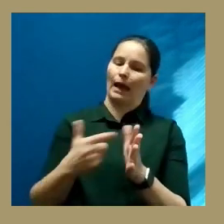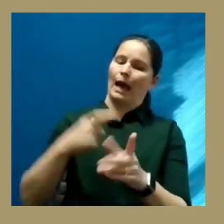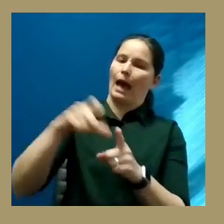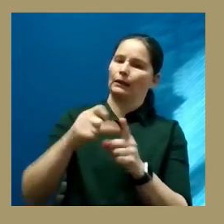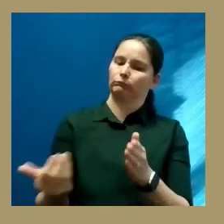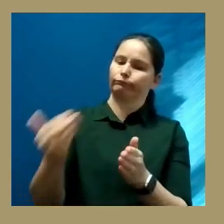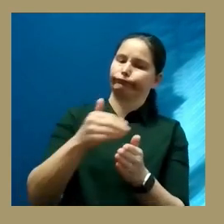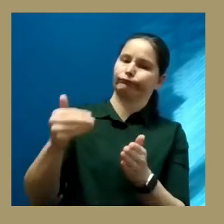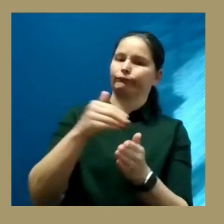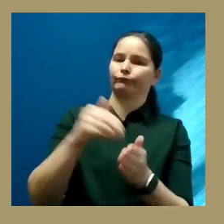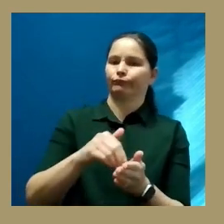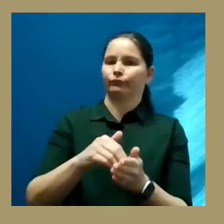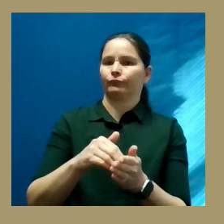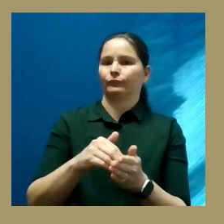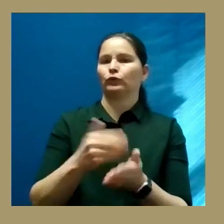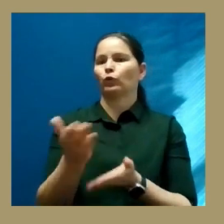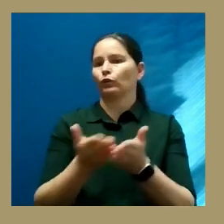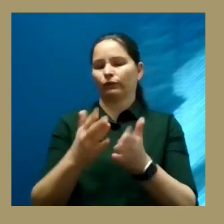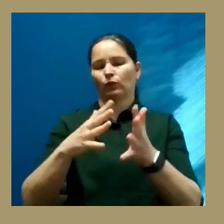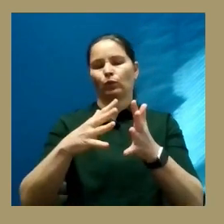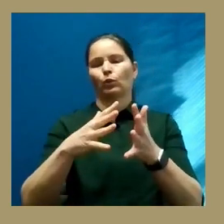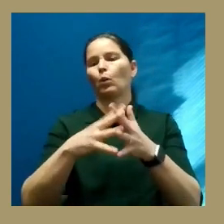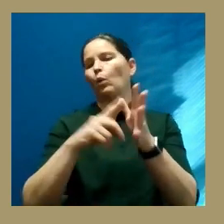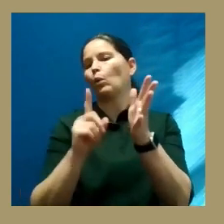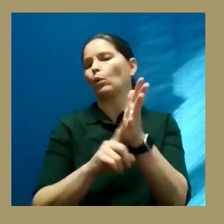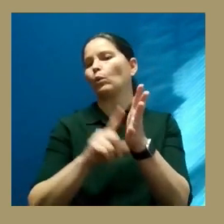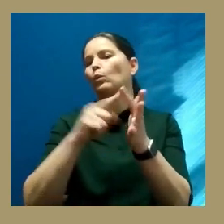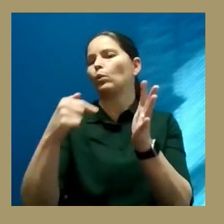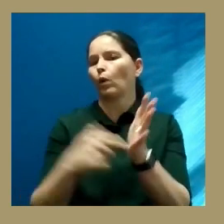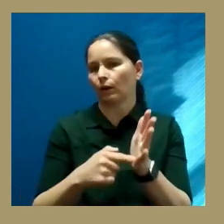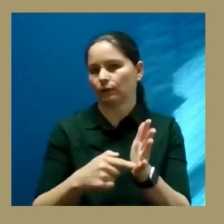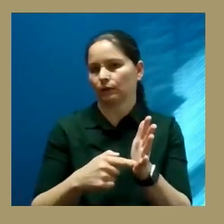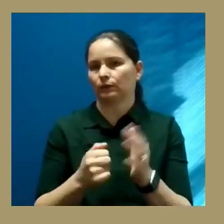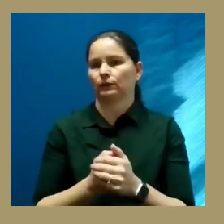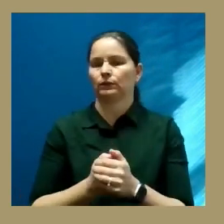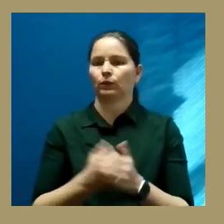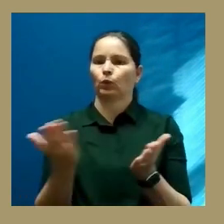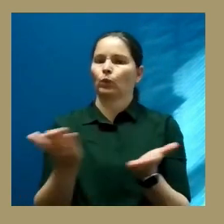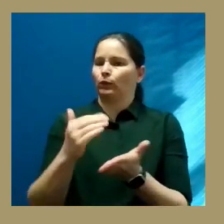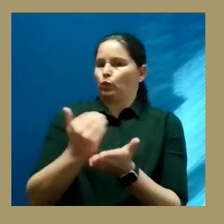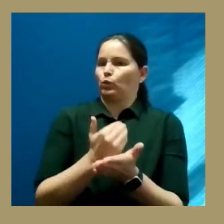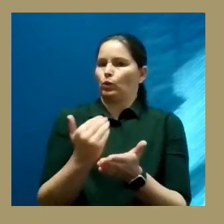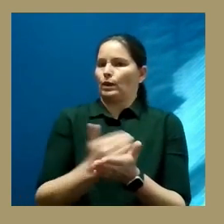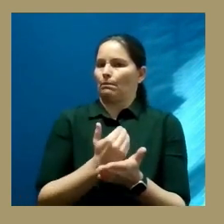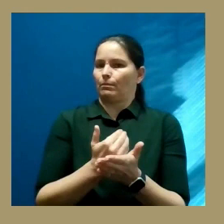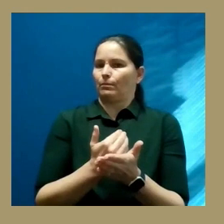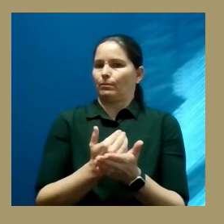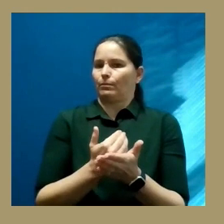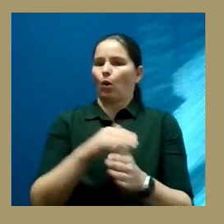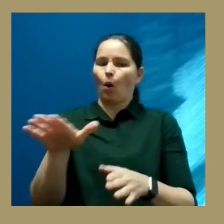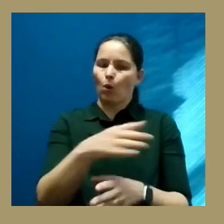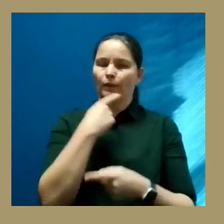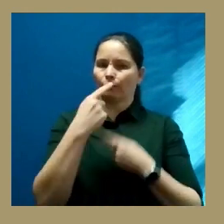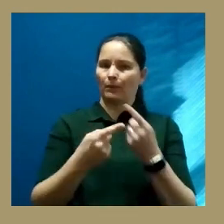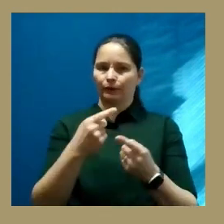credential to the Service Victoria wallet, which is the central place in which we store those digital places in one convenient place